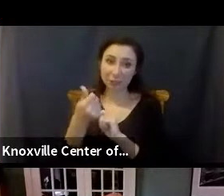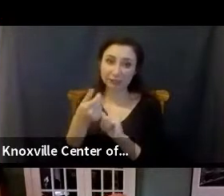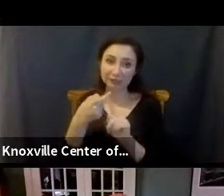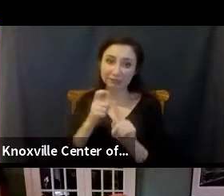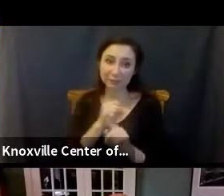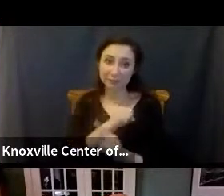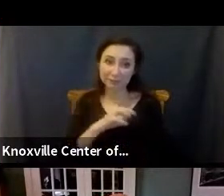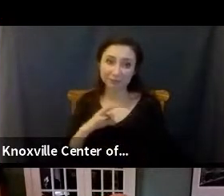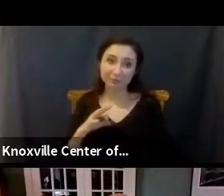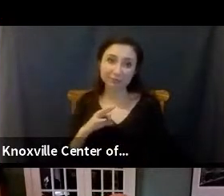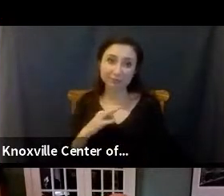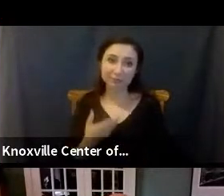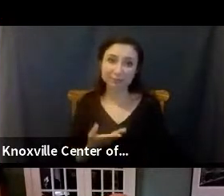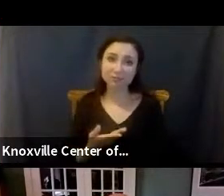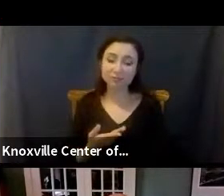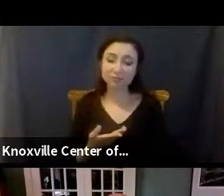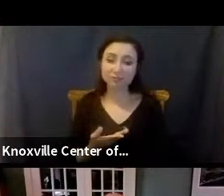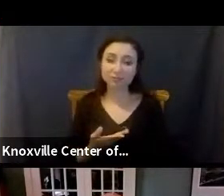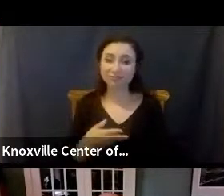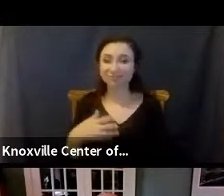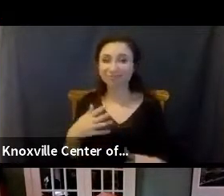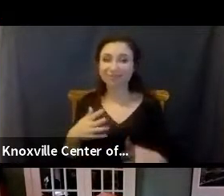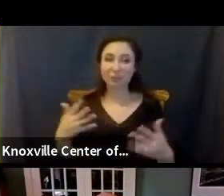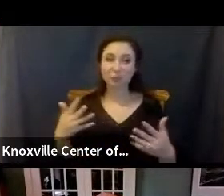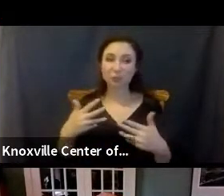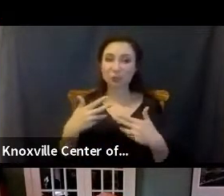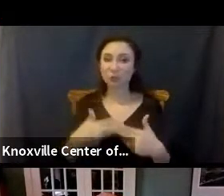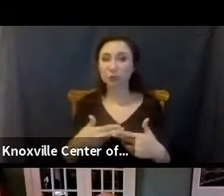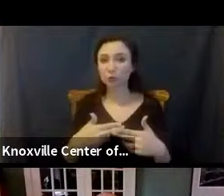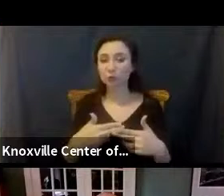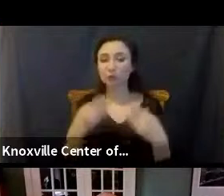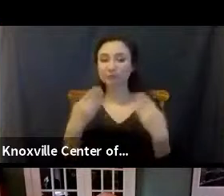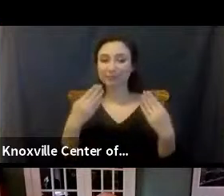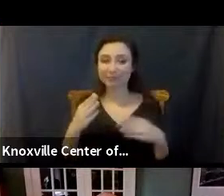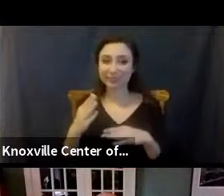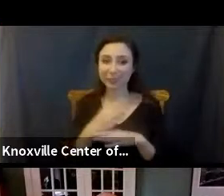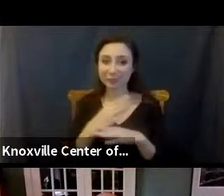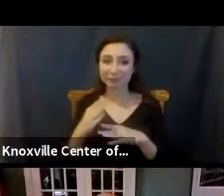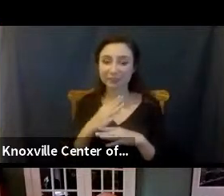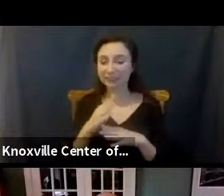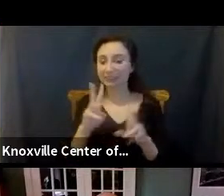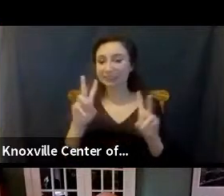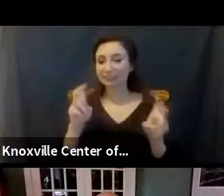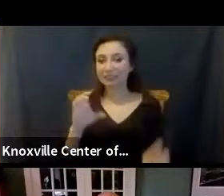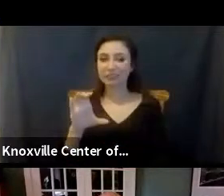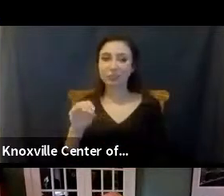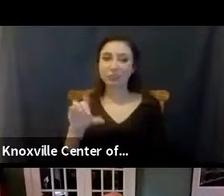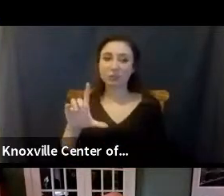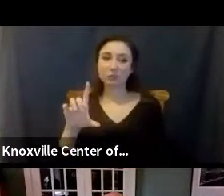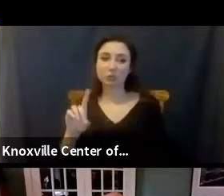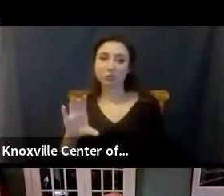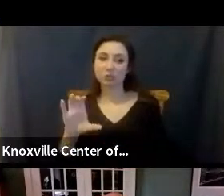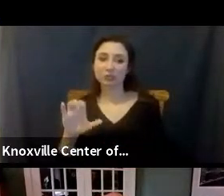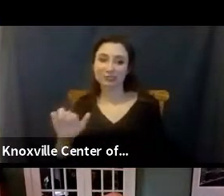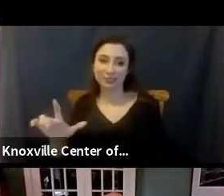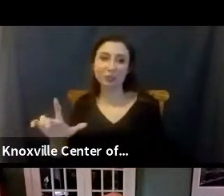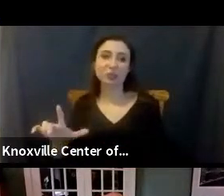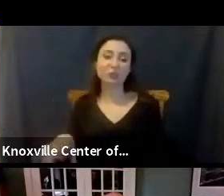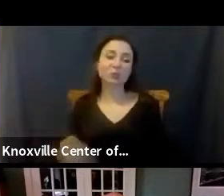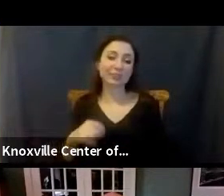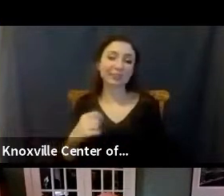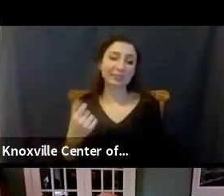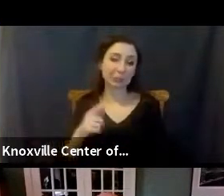a what you call in the sales business a cold call. So that's a little bit different for